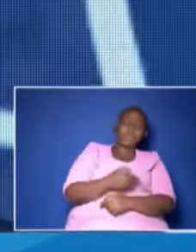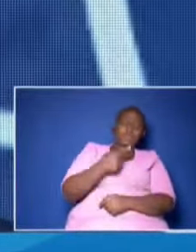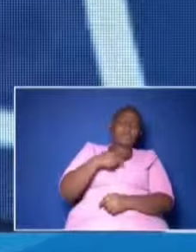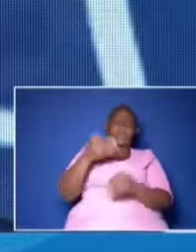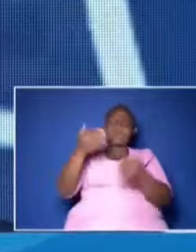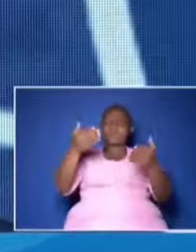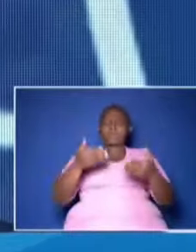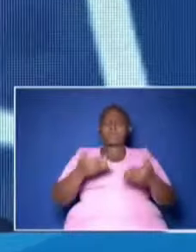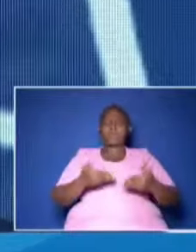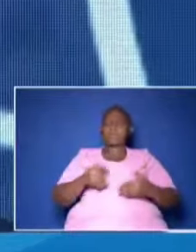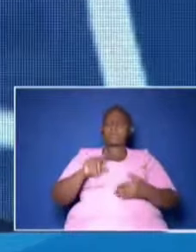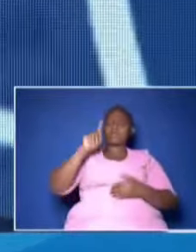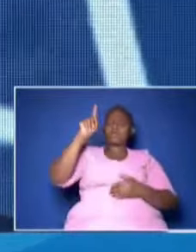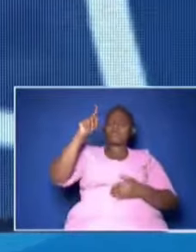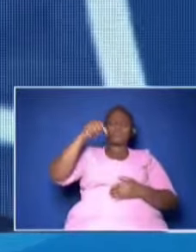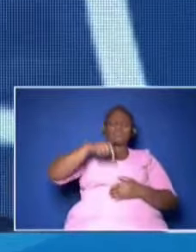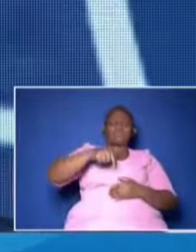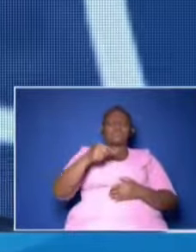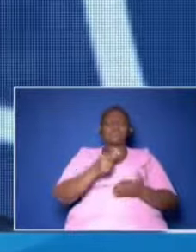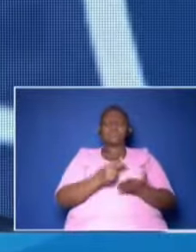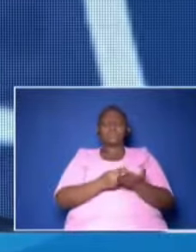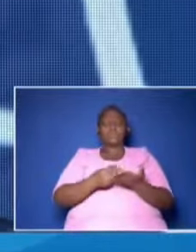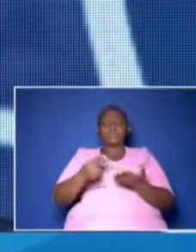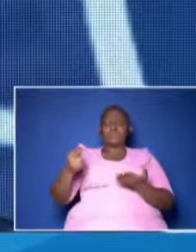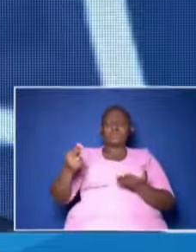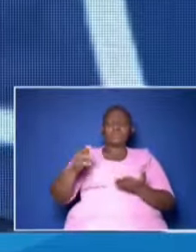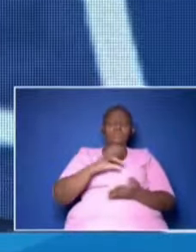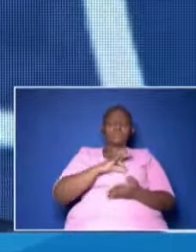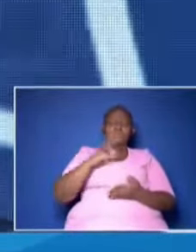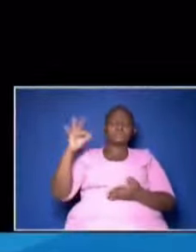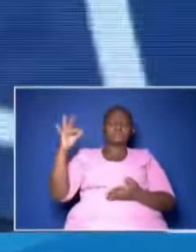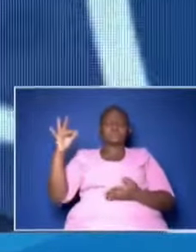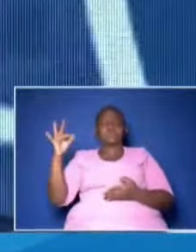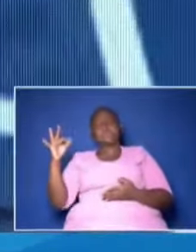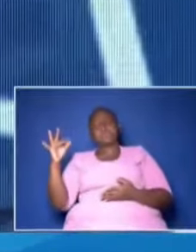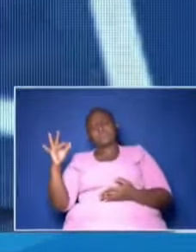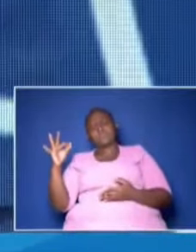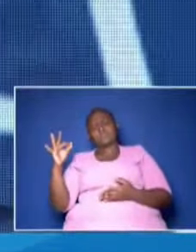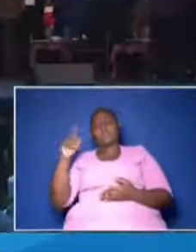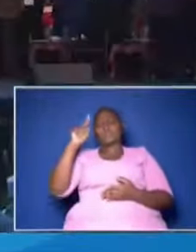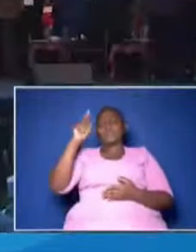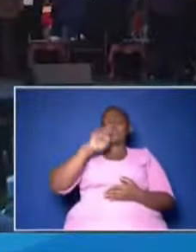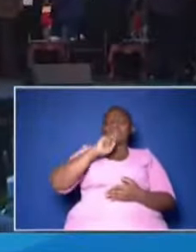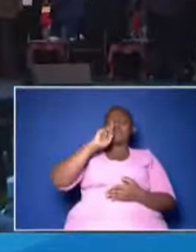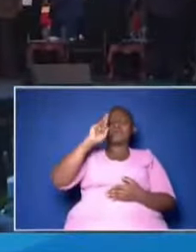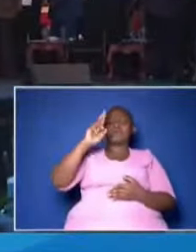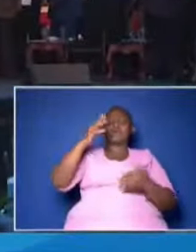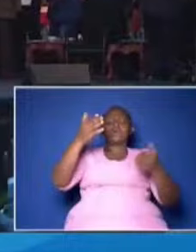th Holy Spirit thou art